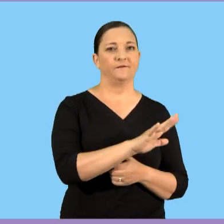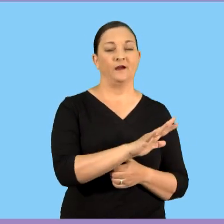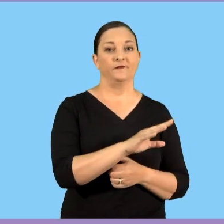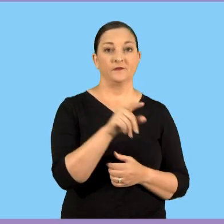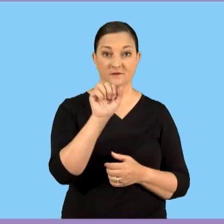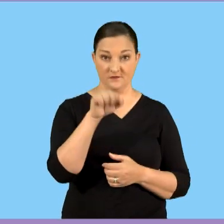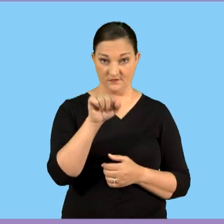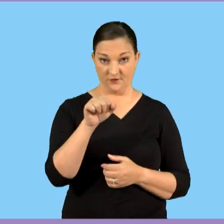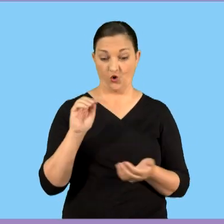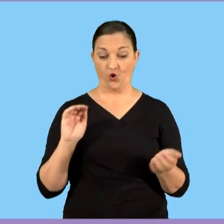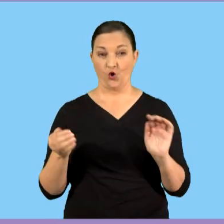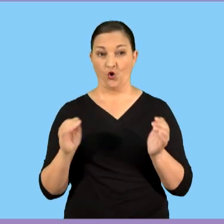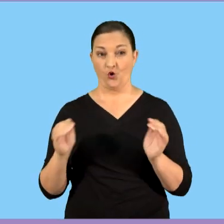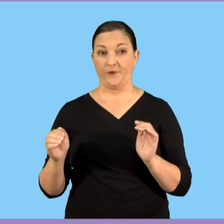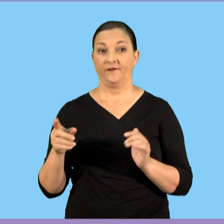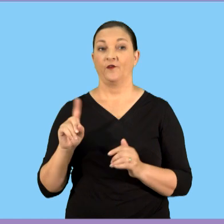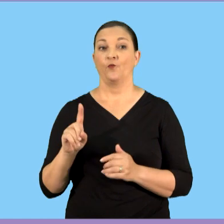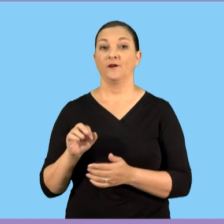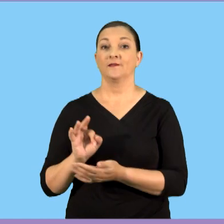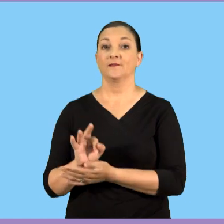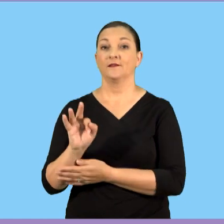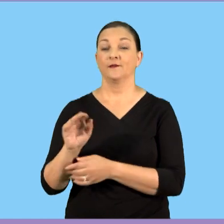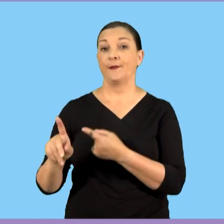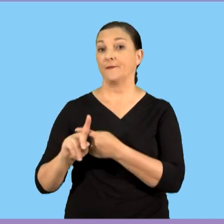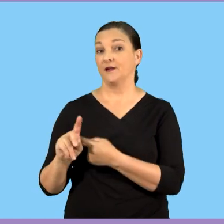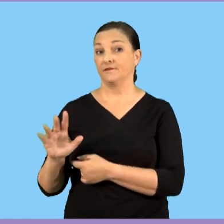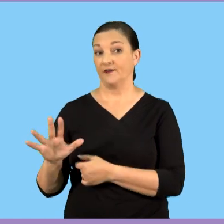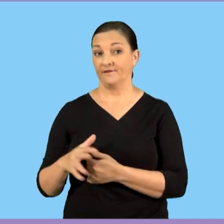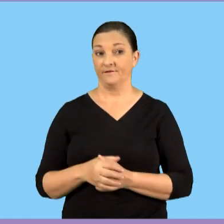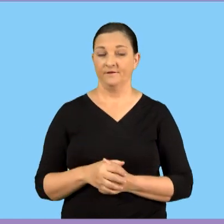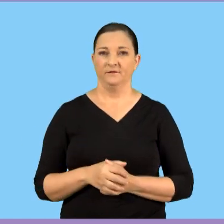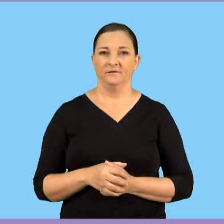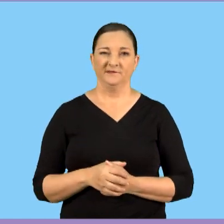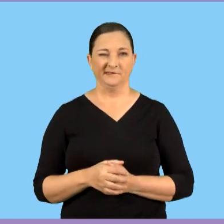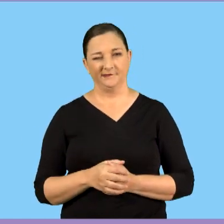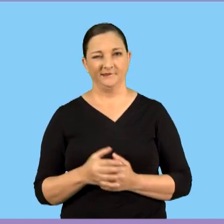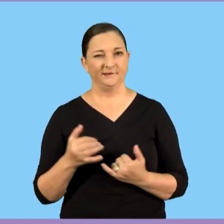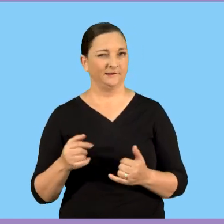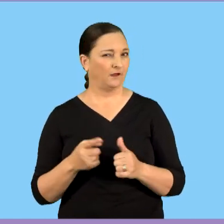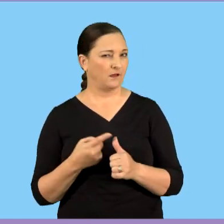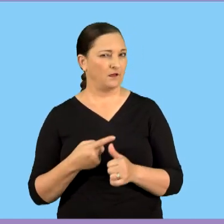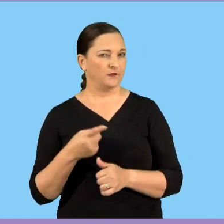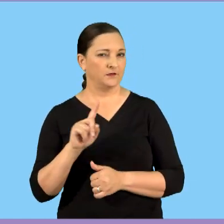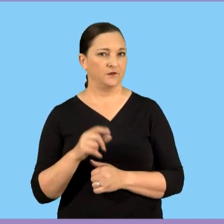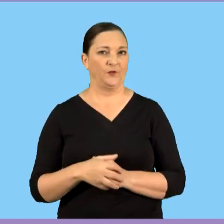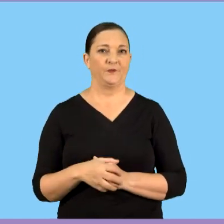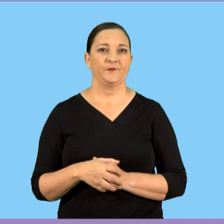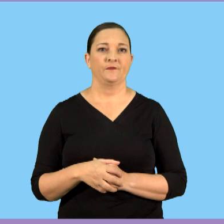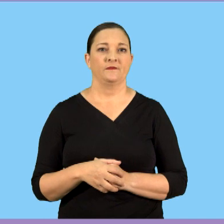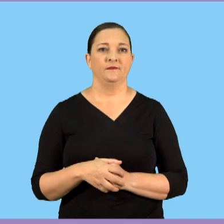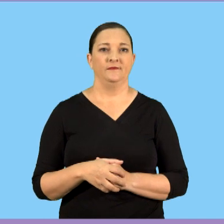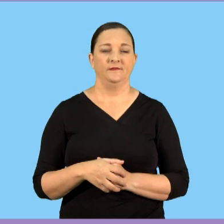thinking about that, we are comparing it with 13 plus 5. So what is the answer for